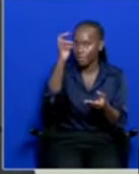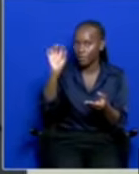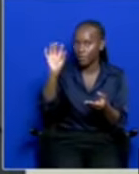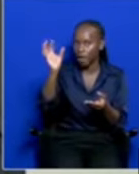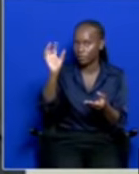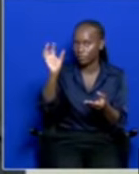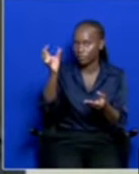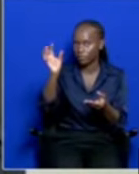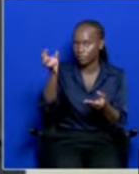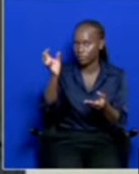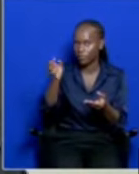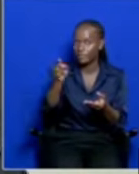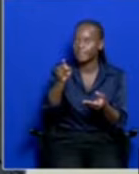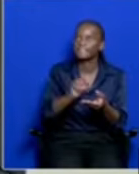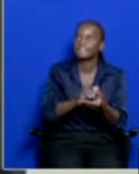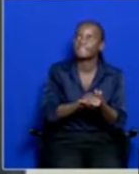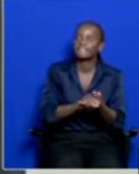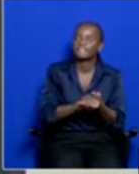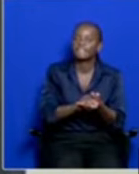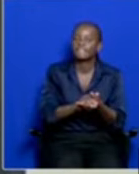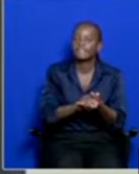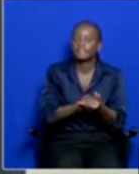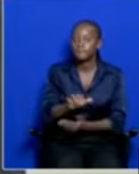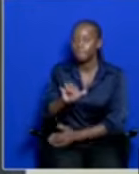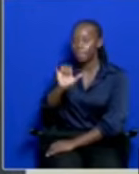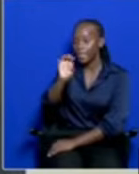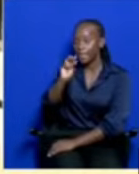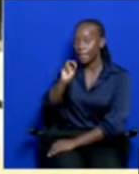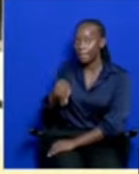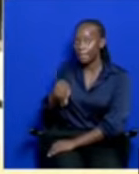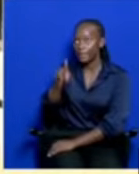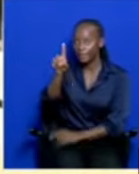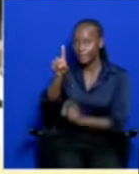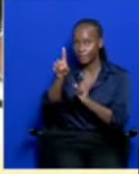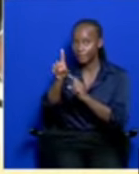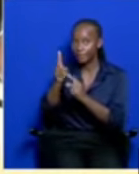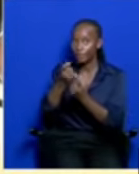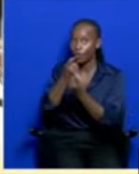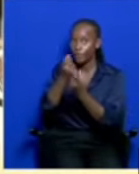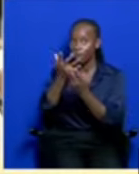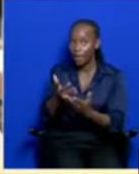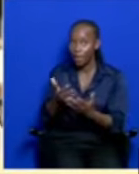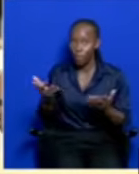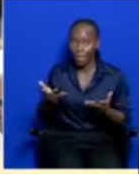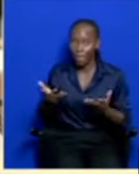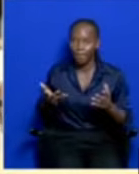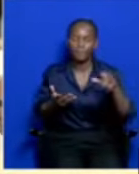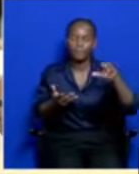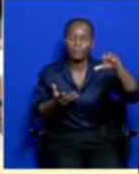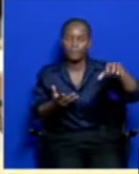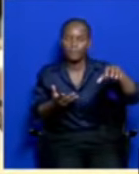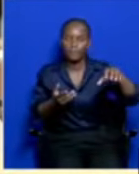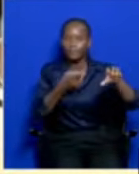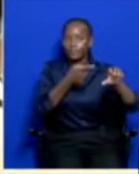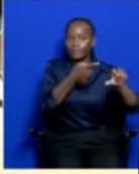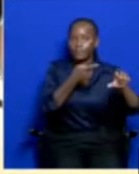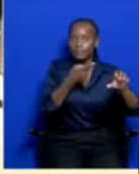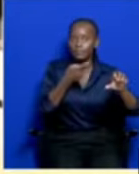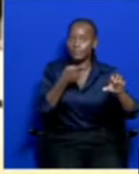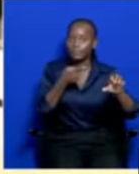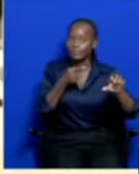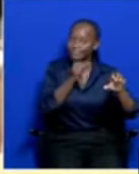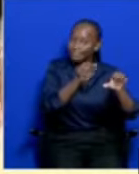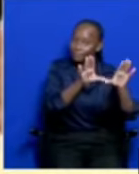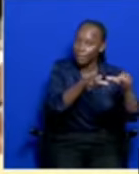EMPD laid a complaint with the SAPS. And as I've understood the evidence, then from